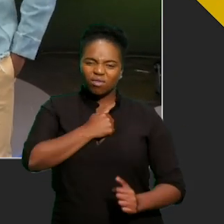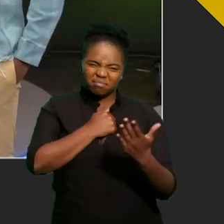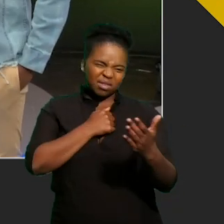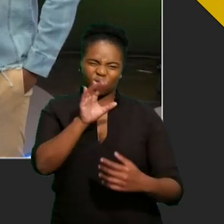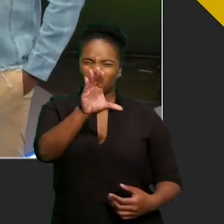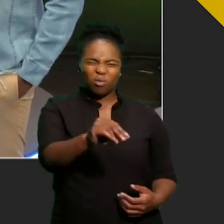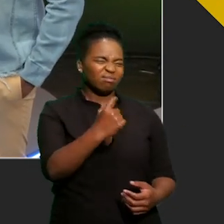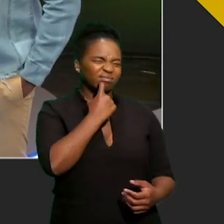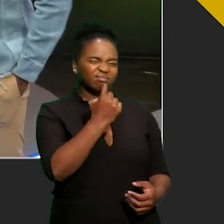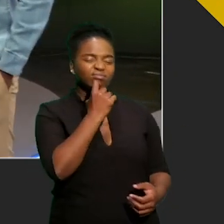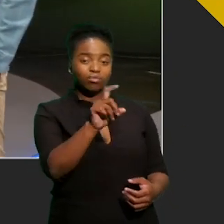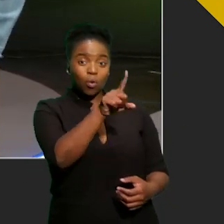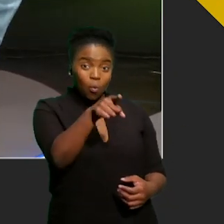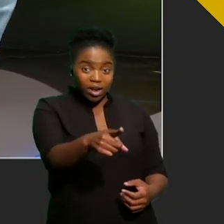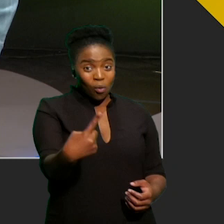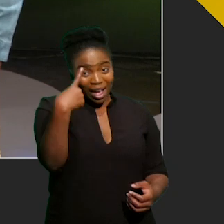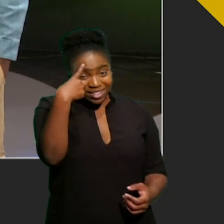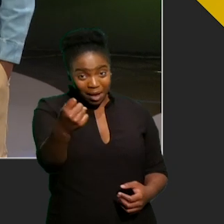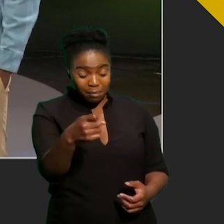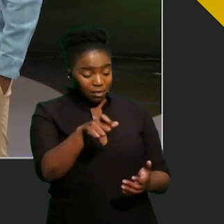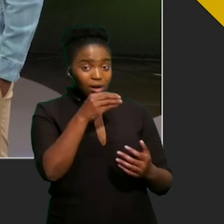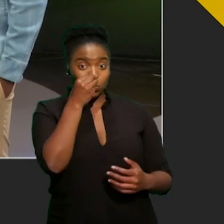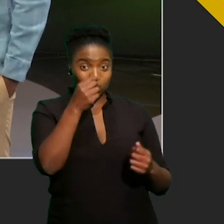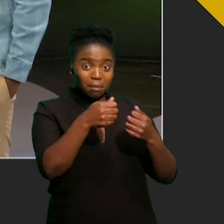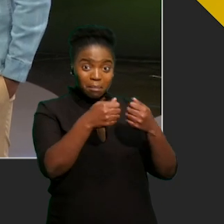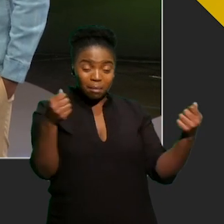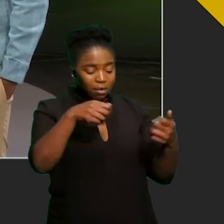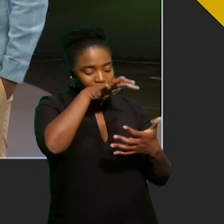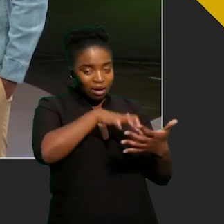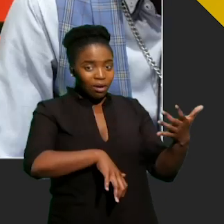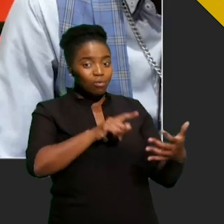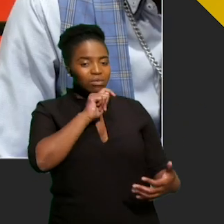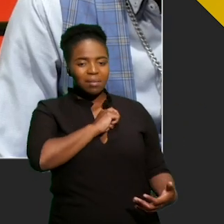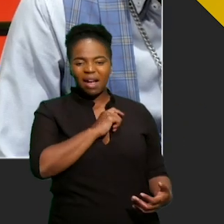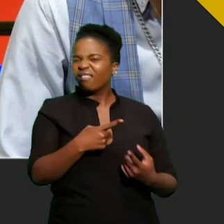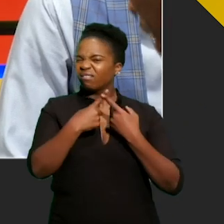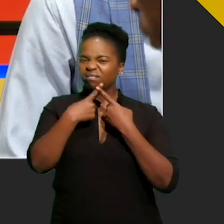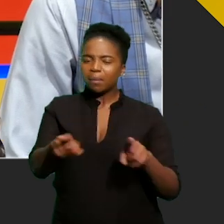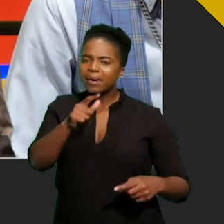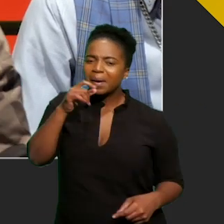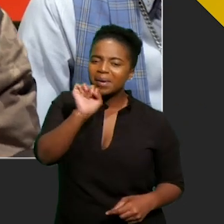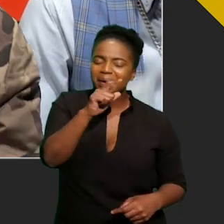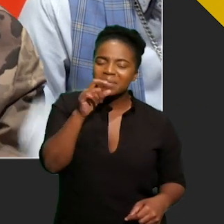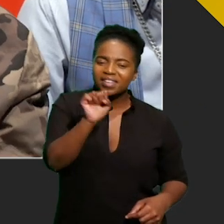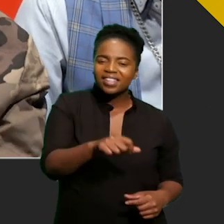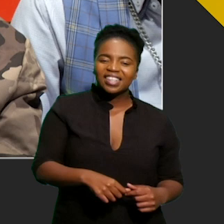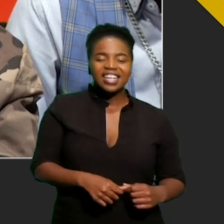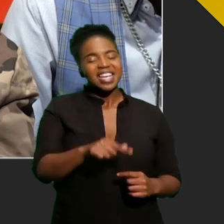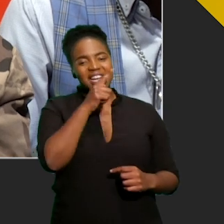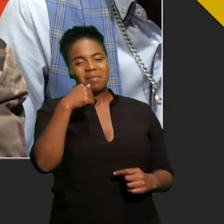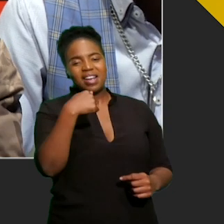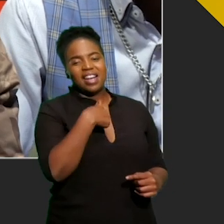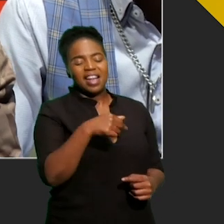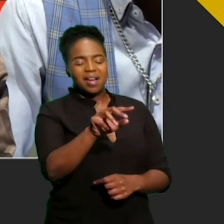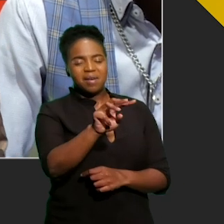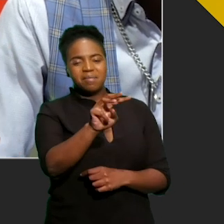simple program? We are ten by now in that tail one. Yeah, and it's ten put one. Ikama, she come out to one program. Ikama lam dung